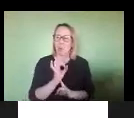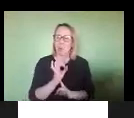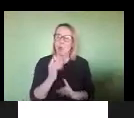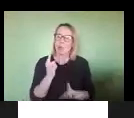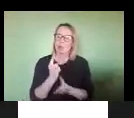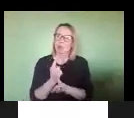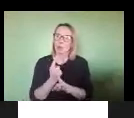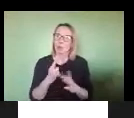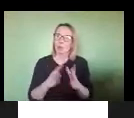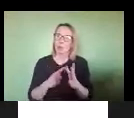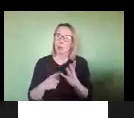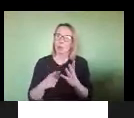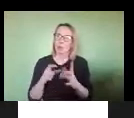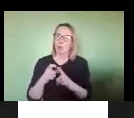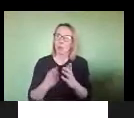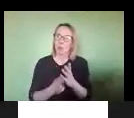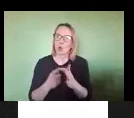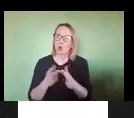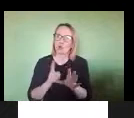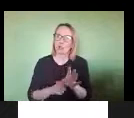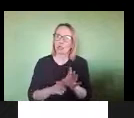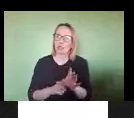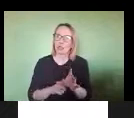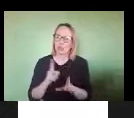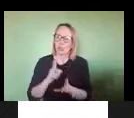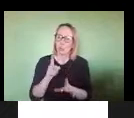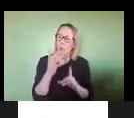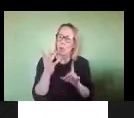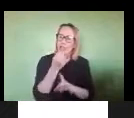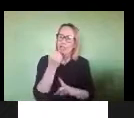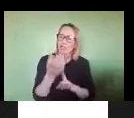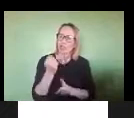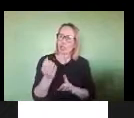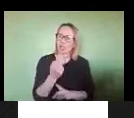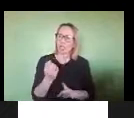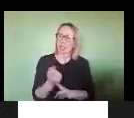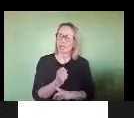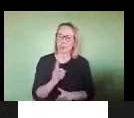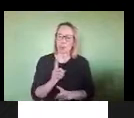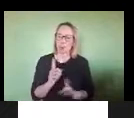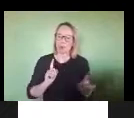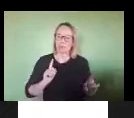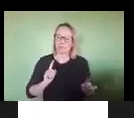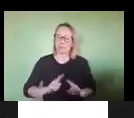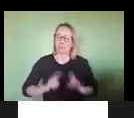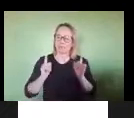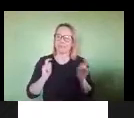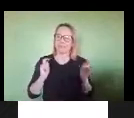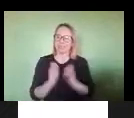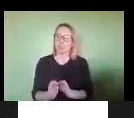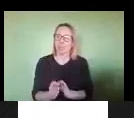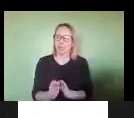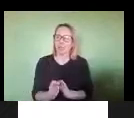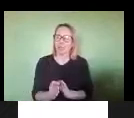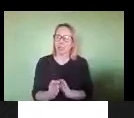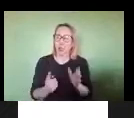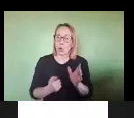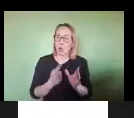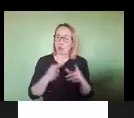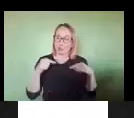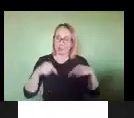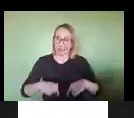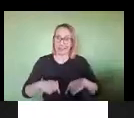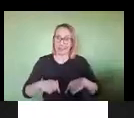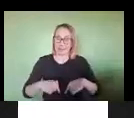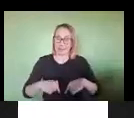Audrey on camera about what he has achieved and the difference it's made to him. So Audrey is here, but if you